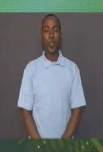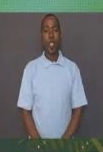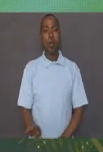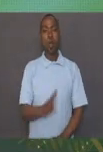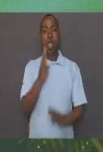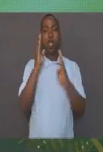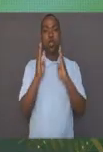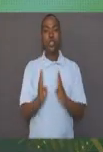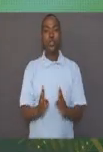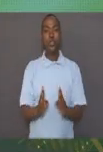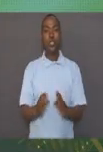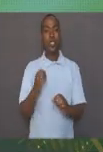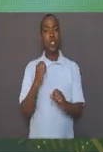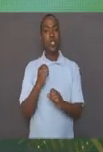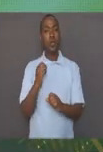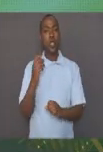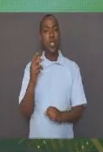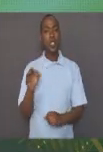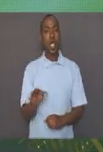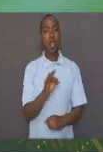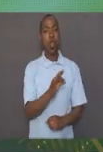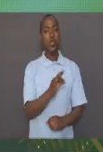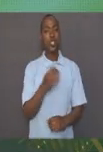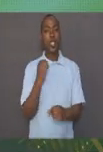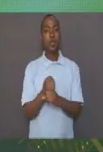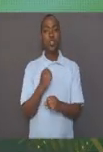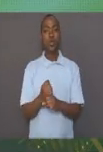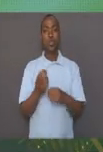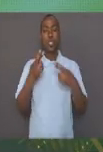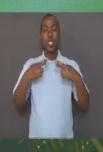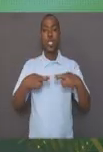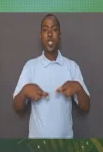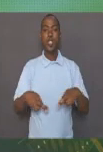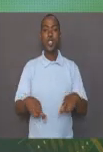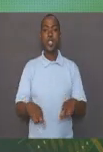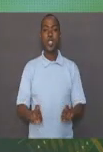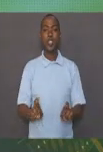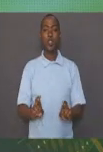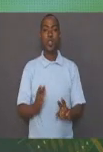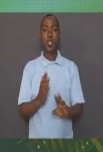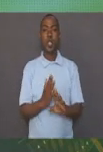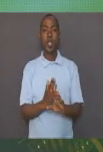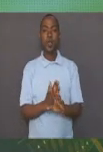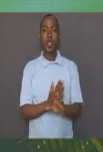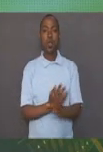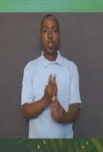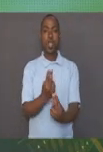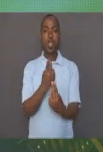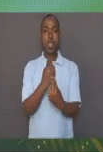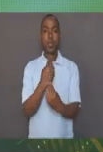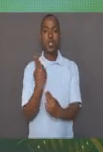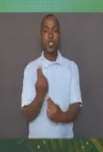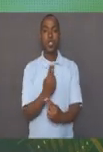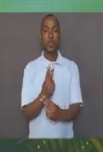Biologists working on crop technology research ways to improve food security